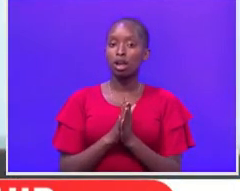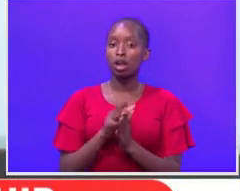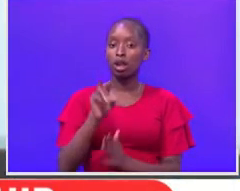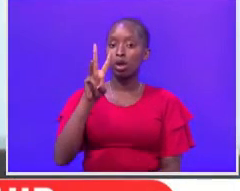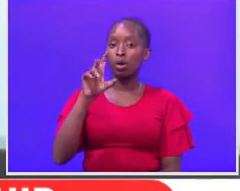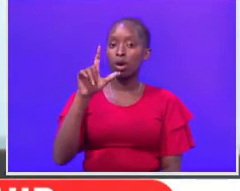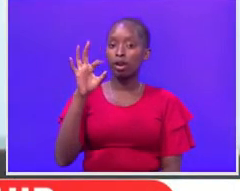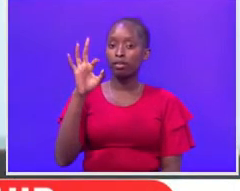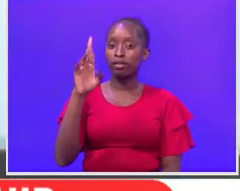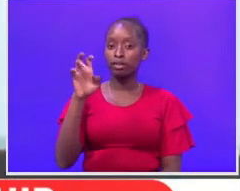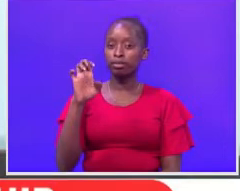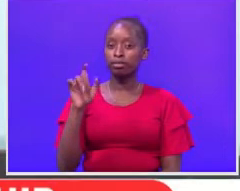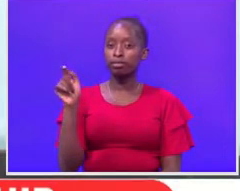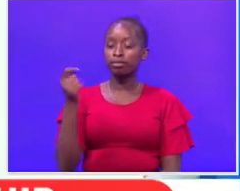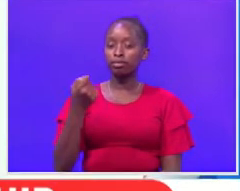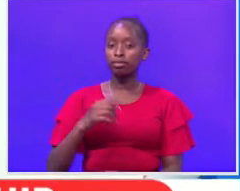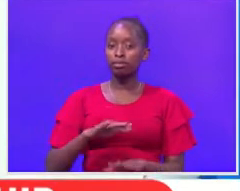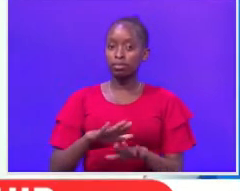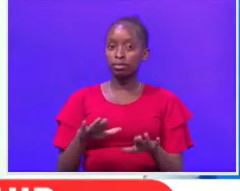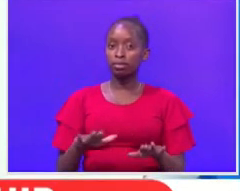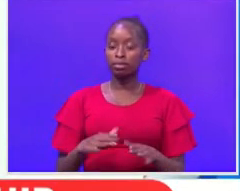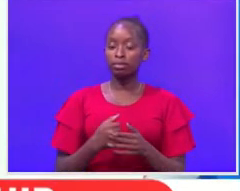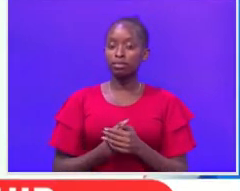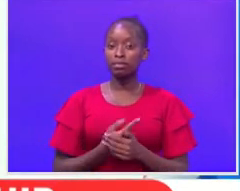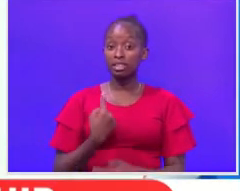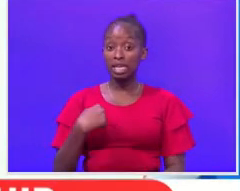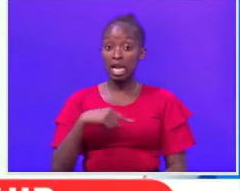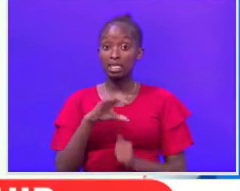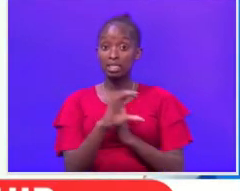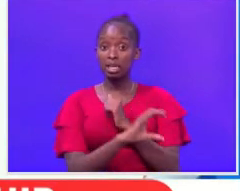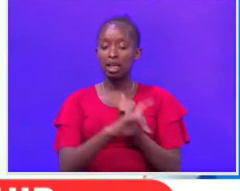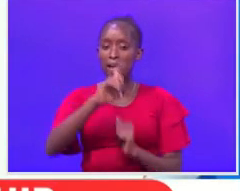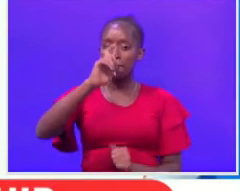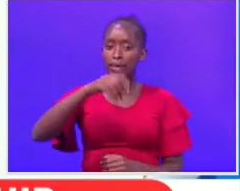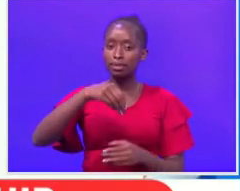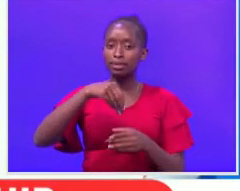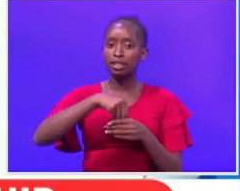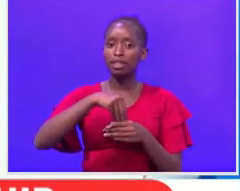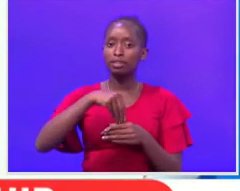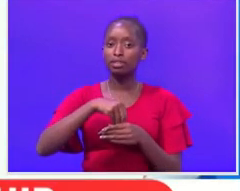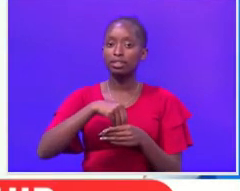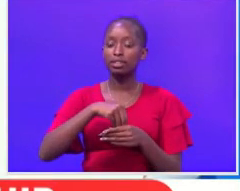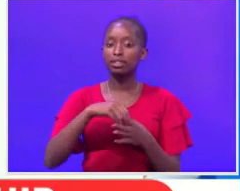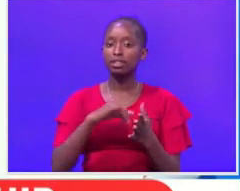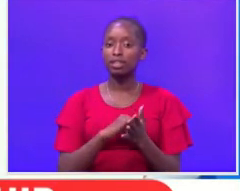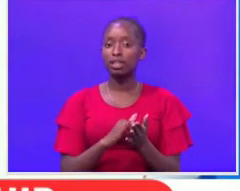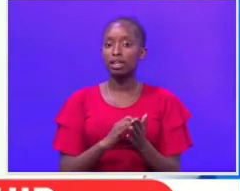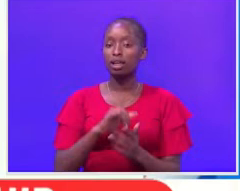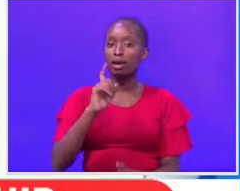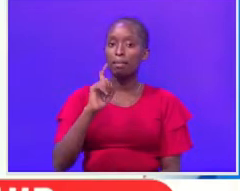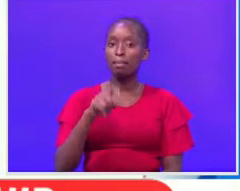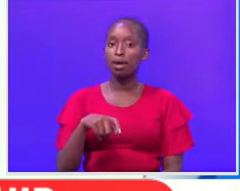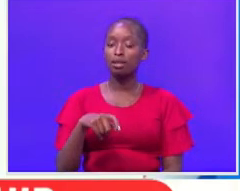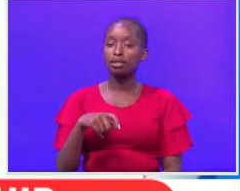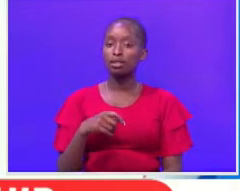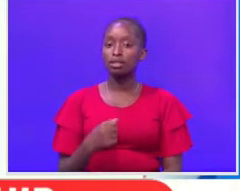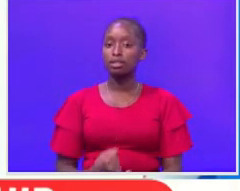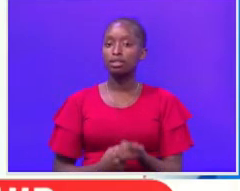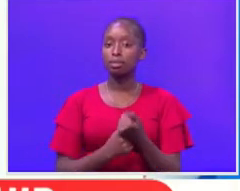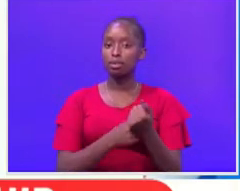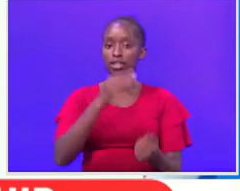seafarers. We as a country must invest in this, and we have to support the